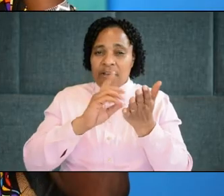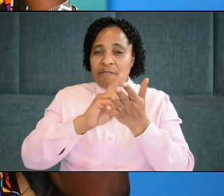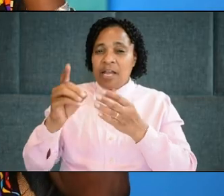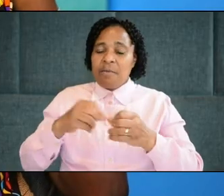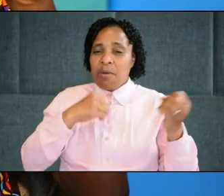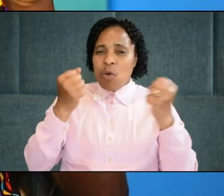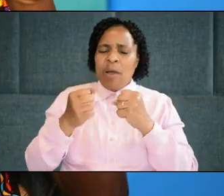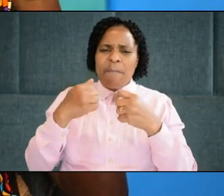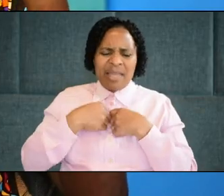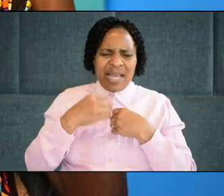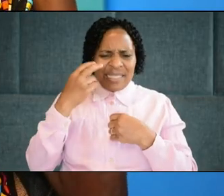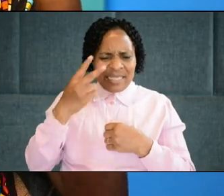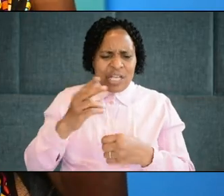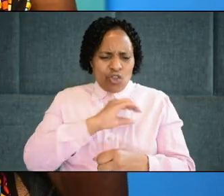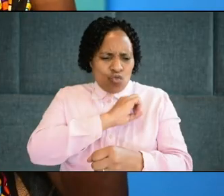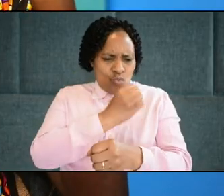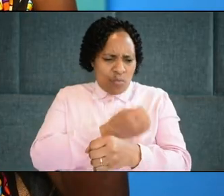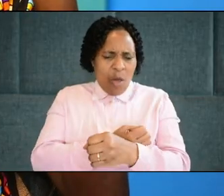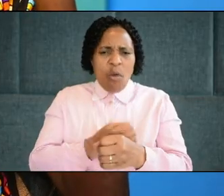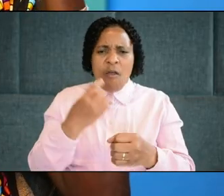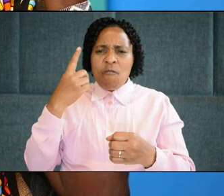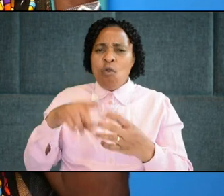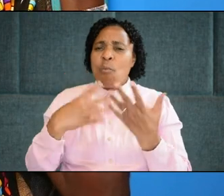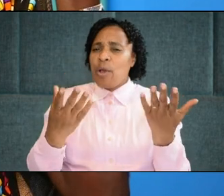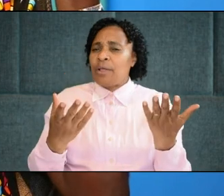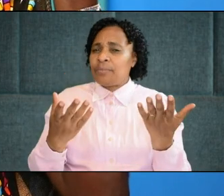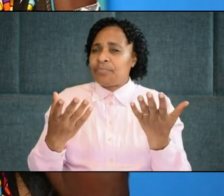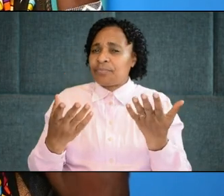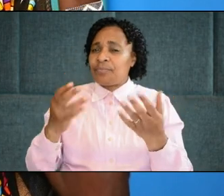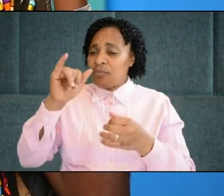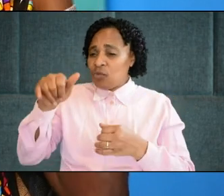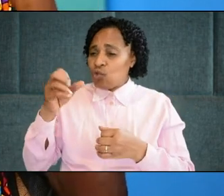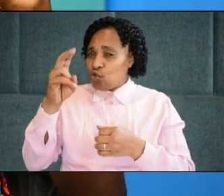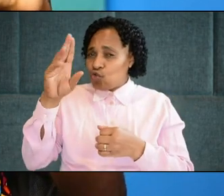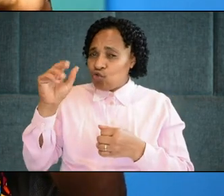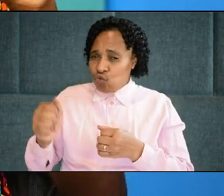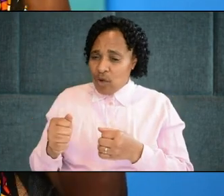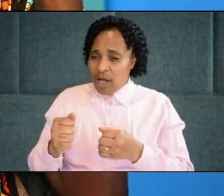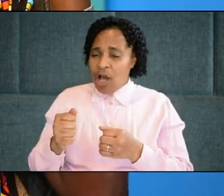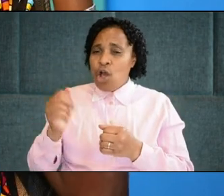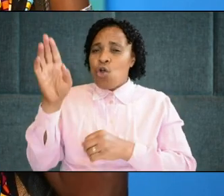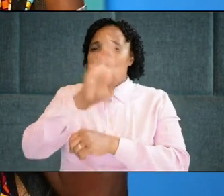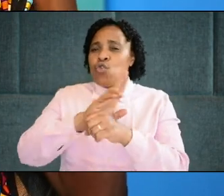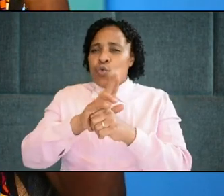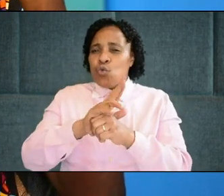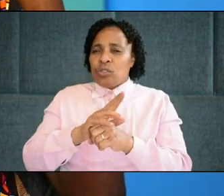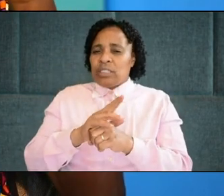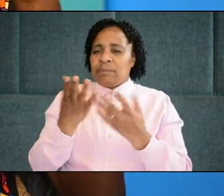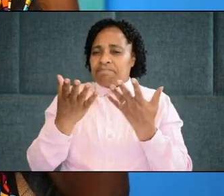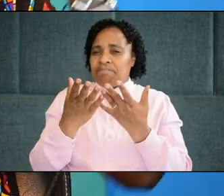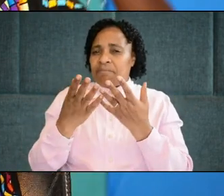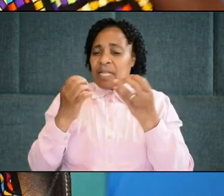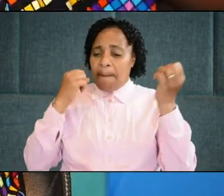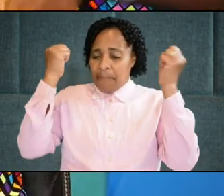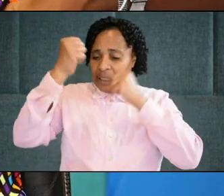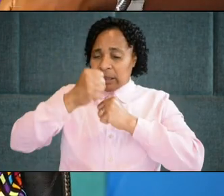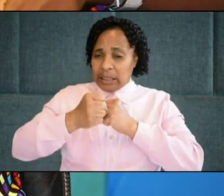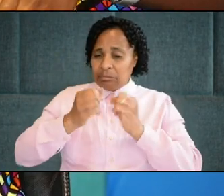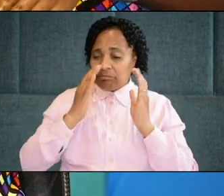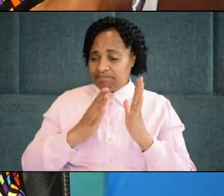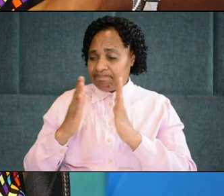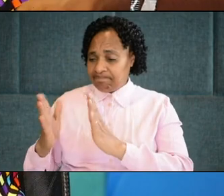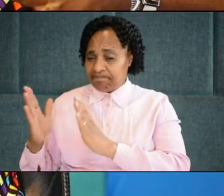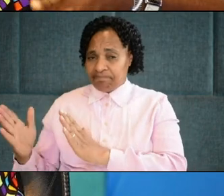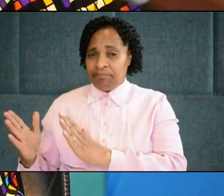see is that, one, Joshua decided to use intelligent military strategy. That is, he approached his enemies at